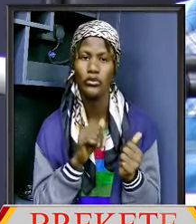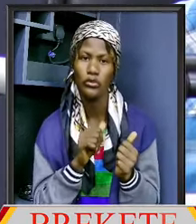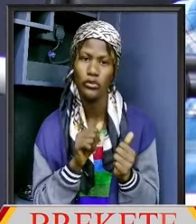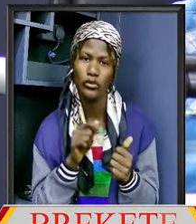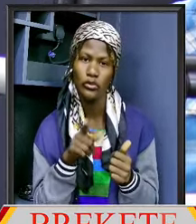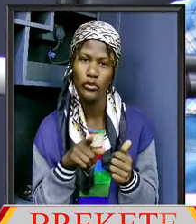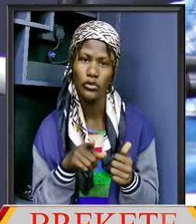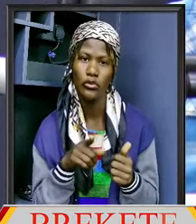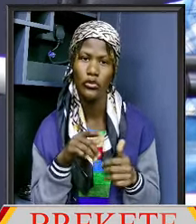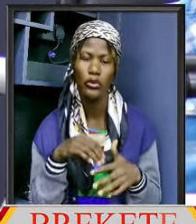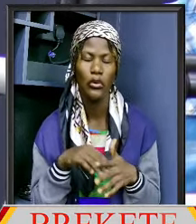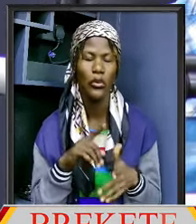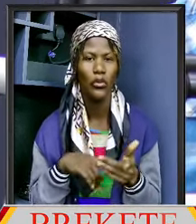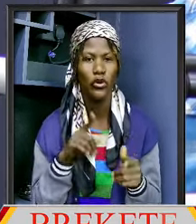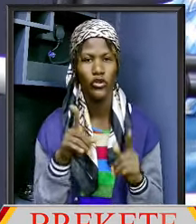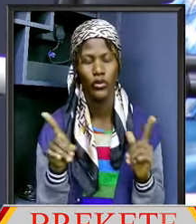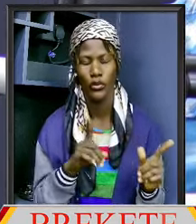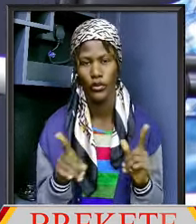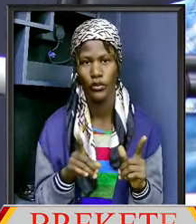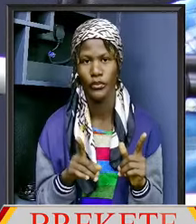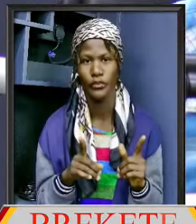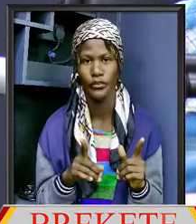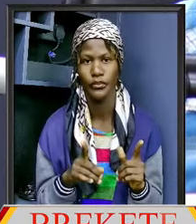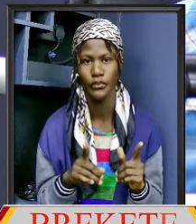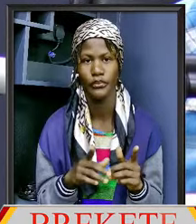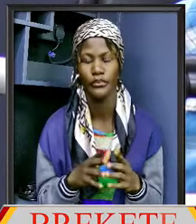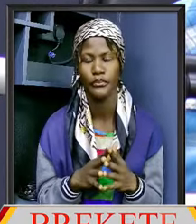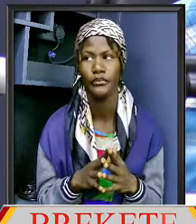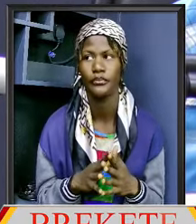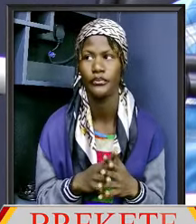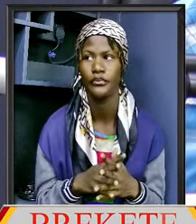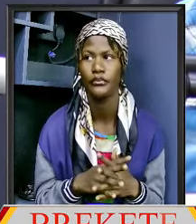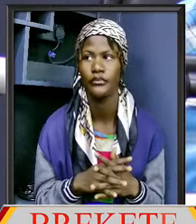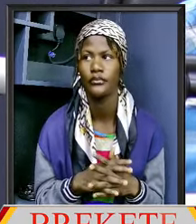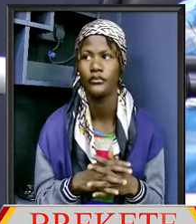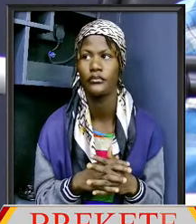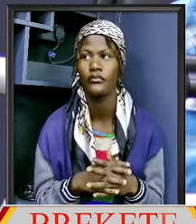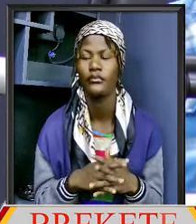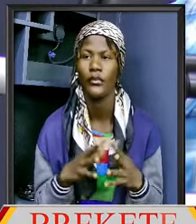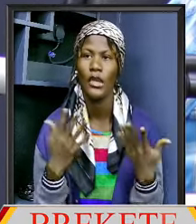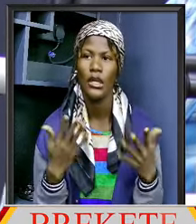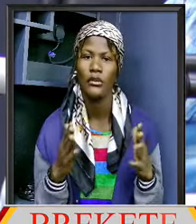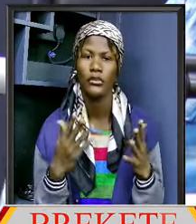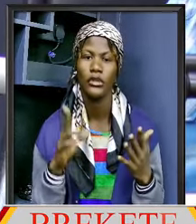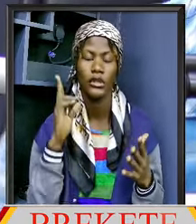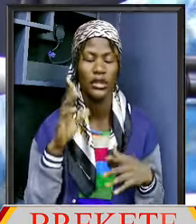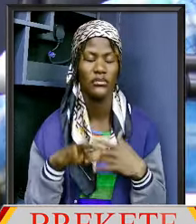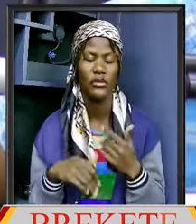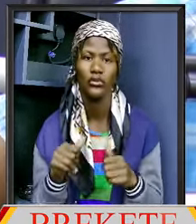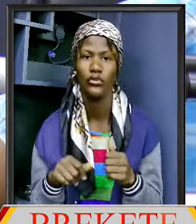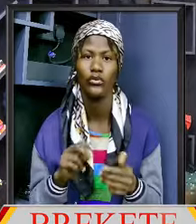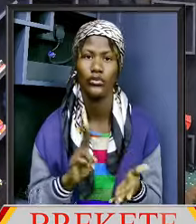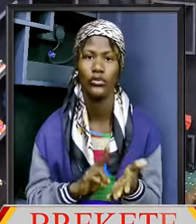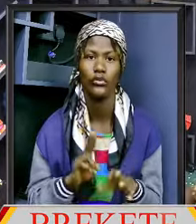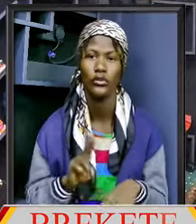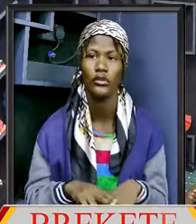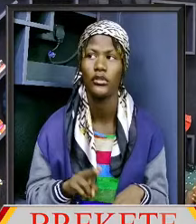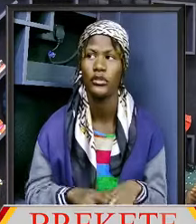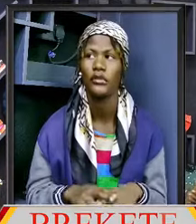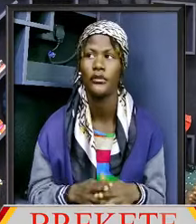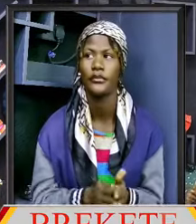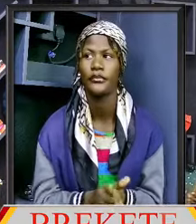you go take do whatever you want to do. The underlining principles now the same thing. Make we appreciate him as he take his seat. Thank you, sir.